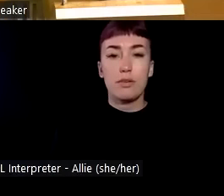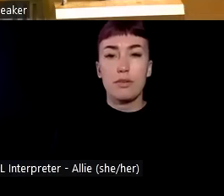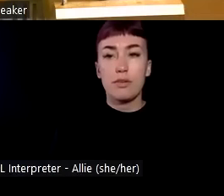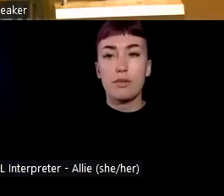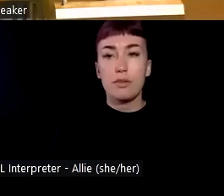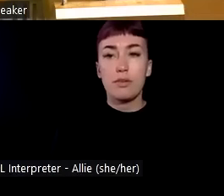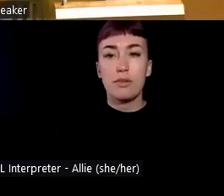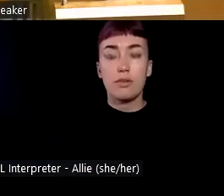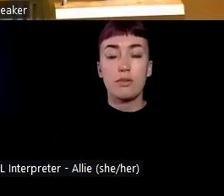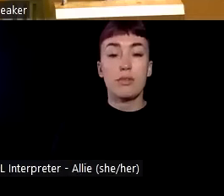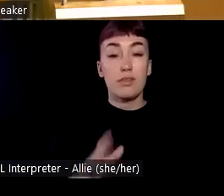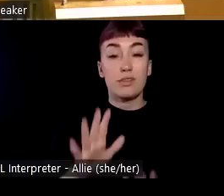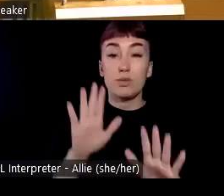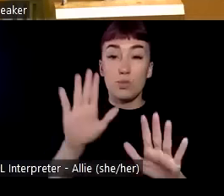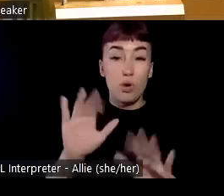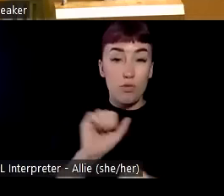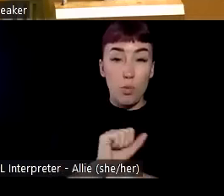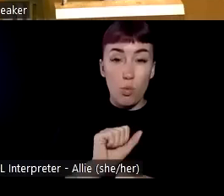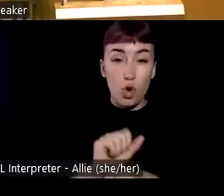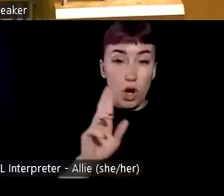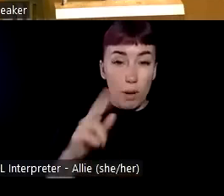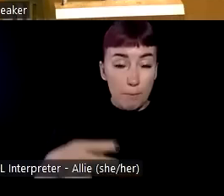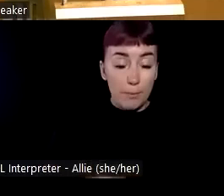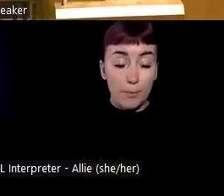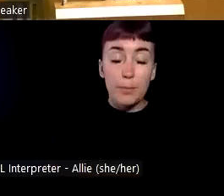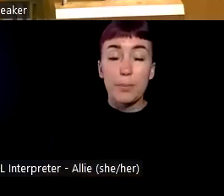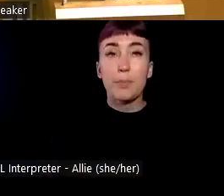wonderful workup, and